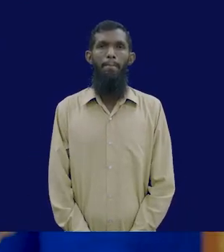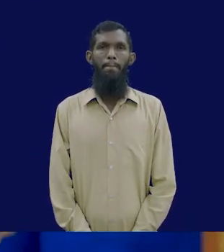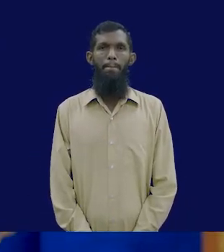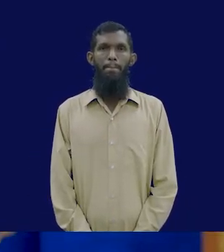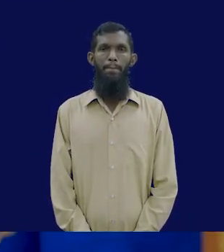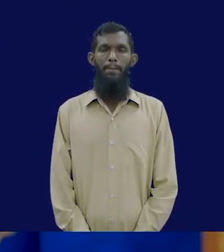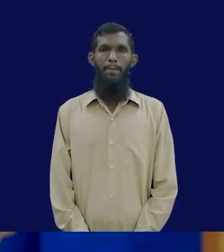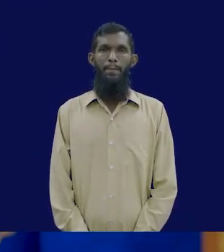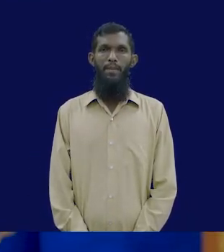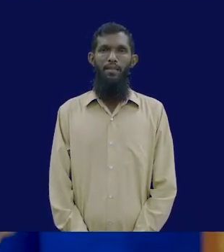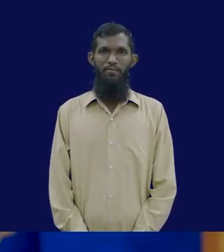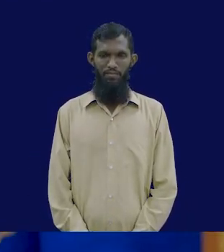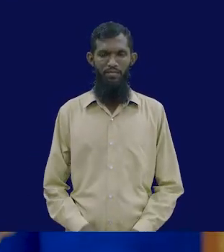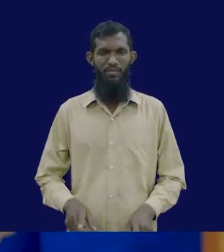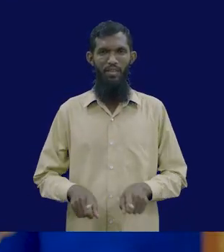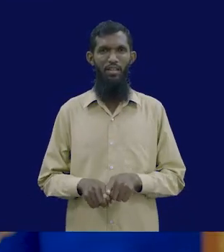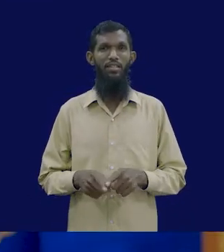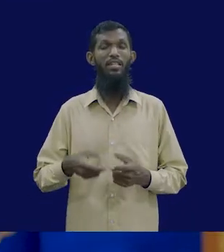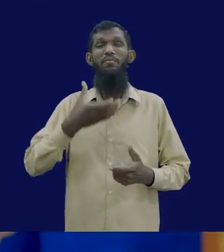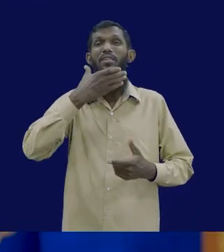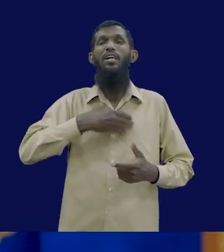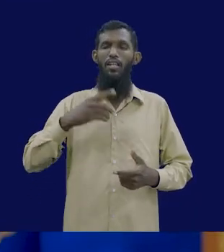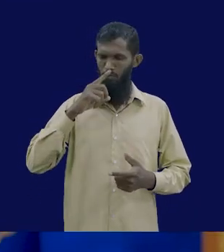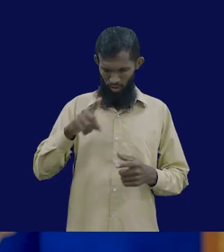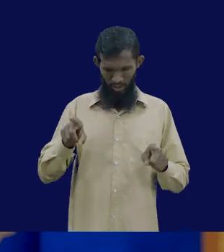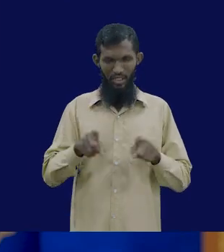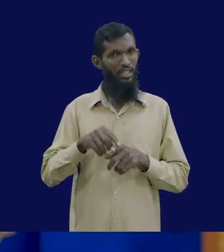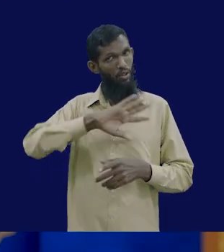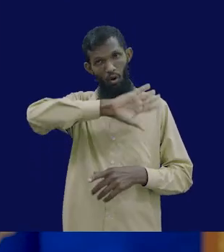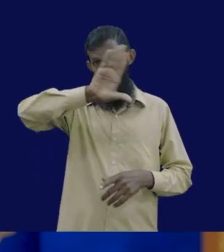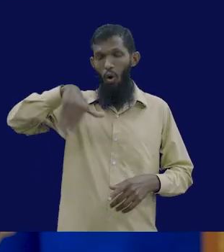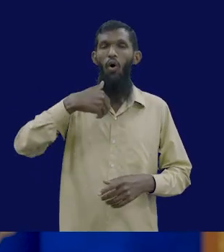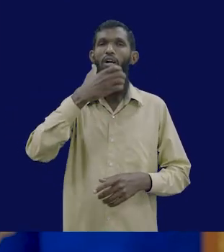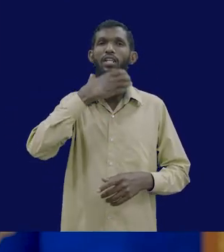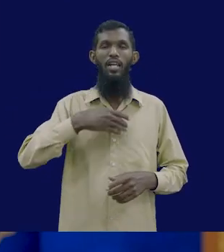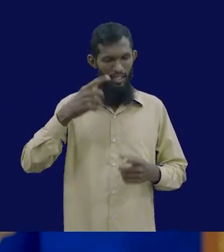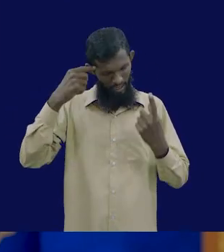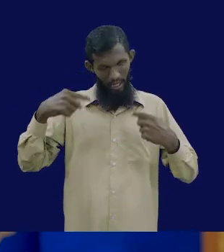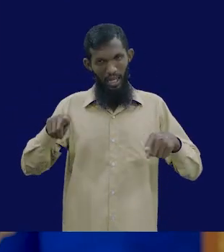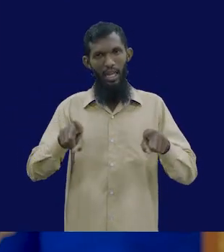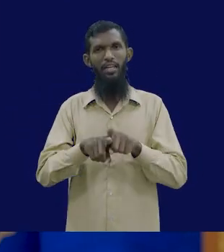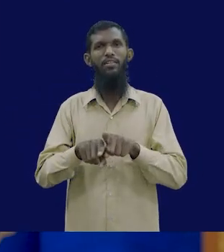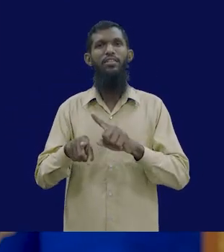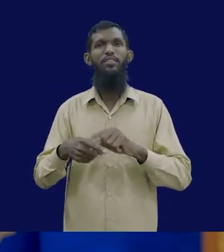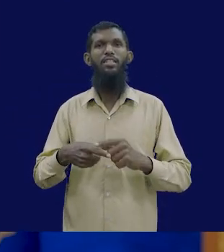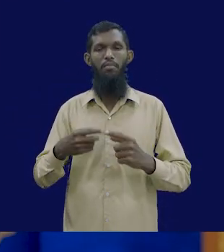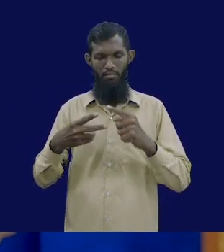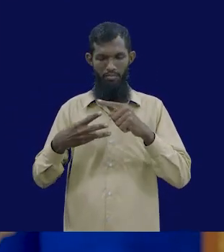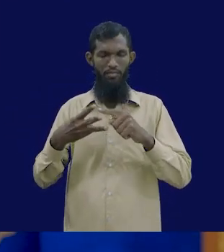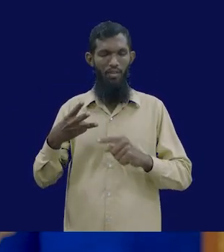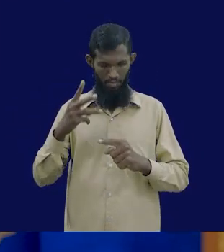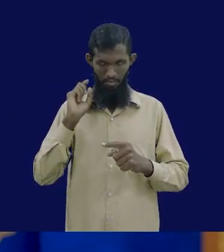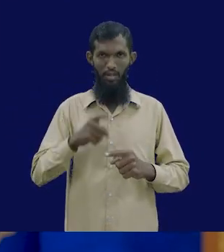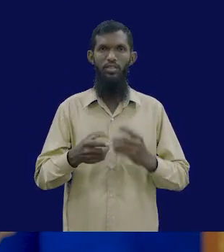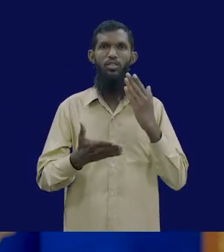Hazm rahimahullah has quoted the consensus of the scholars upon this.